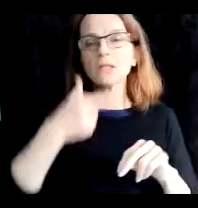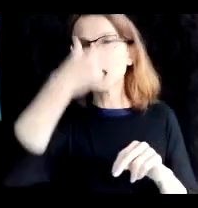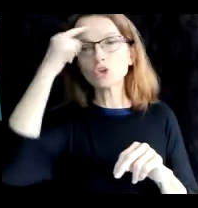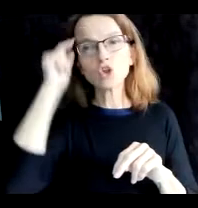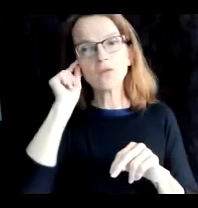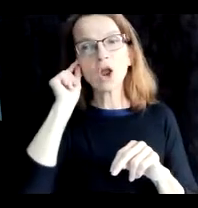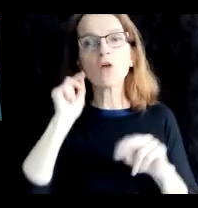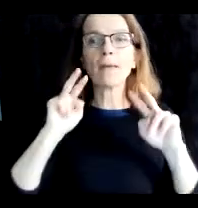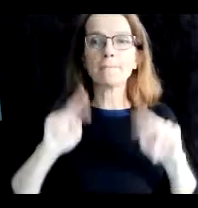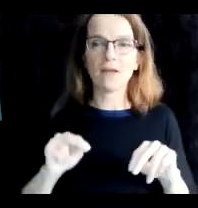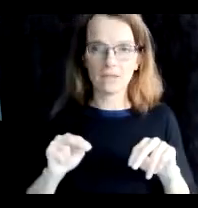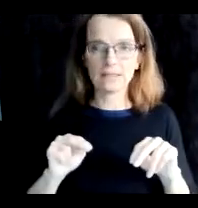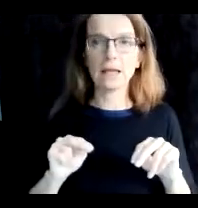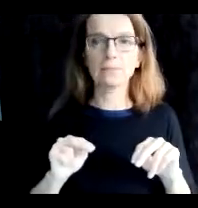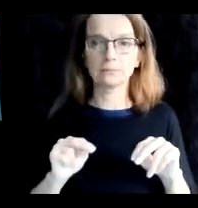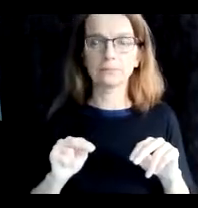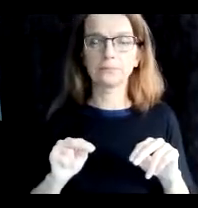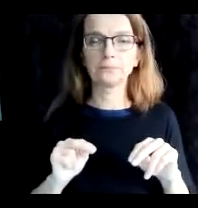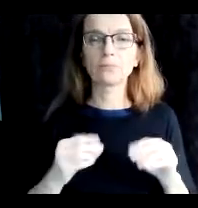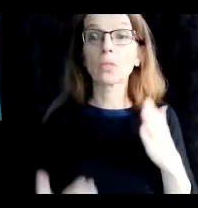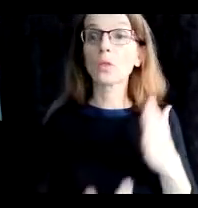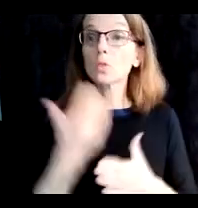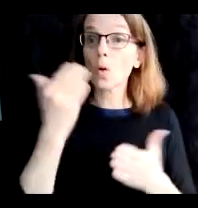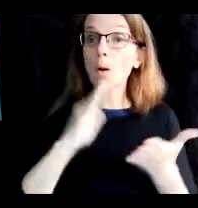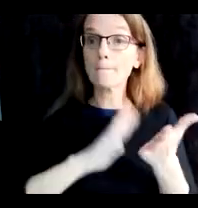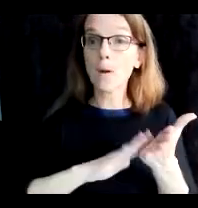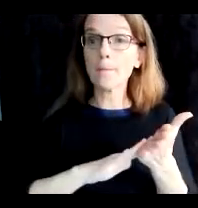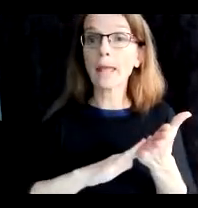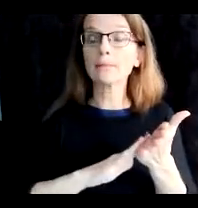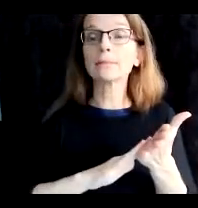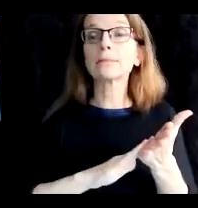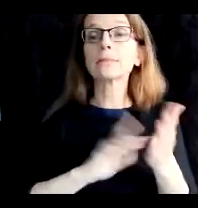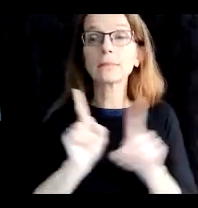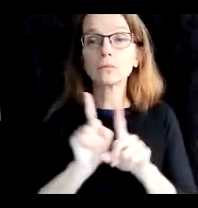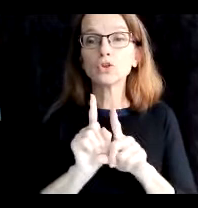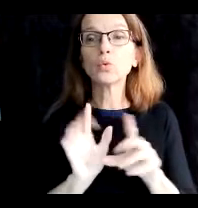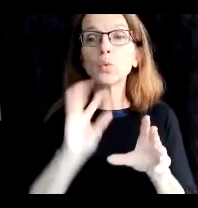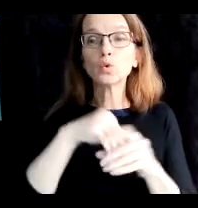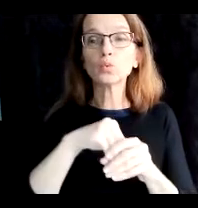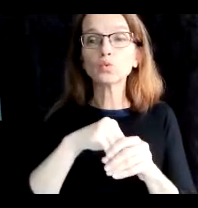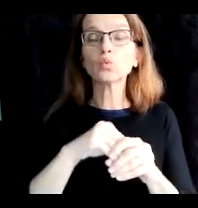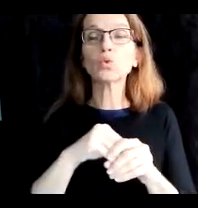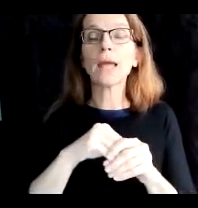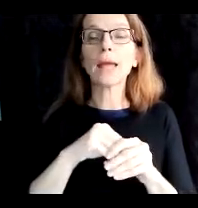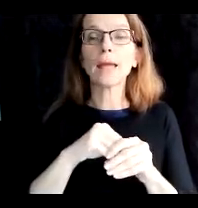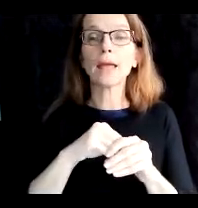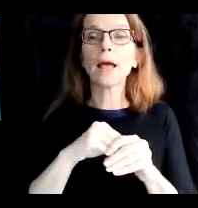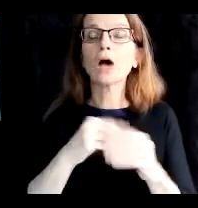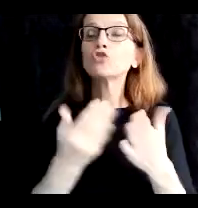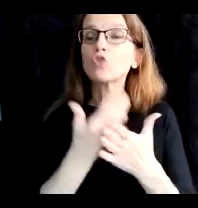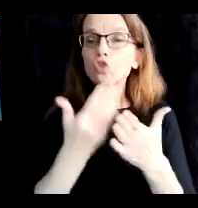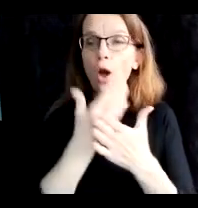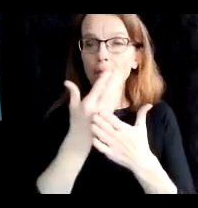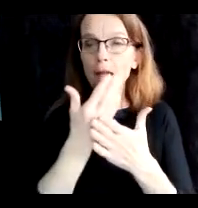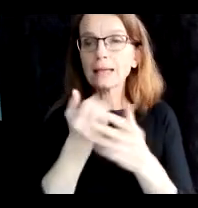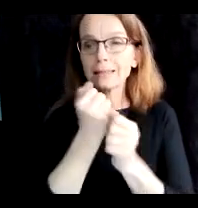broadened up and includes the topics that I will also talk about today. So let me first give a few comments